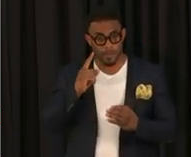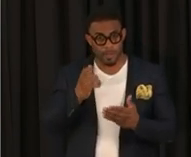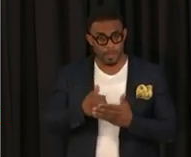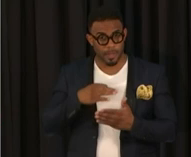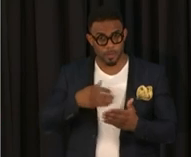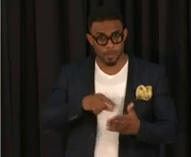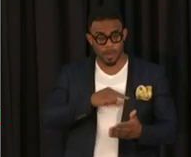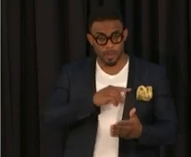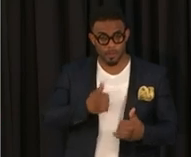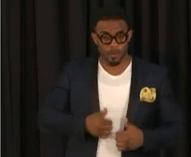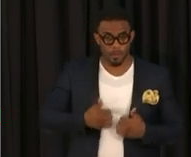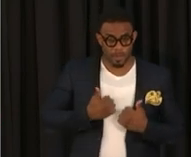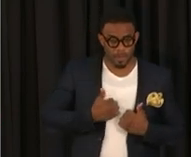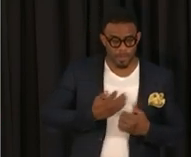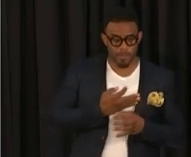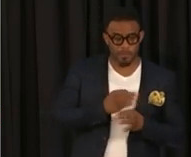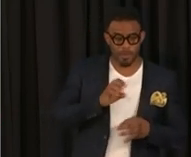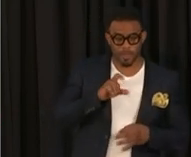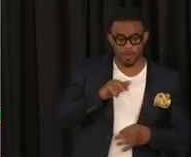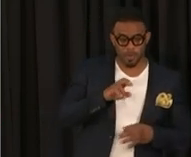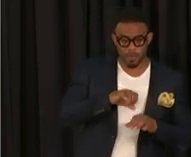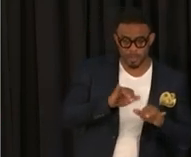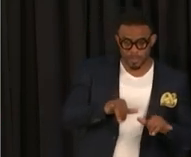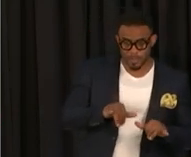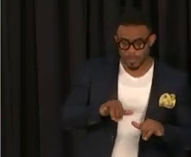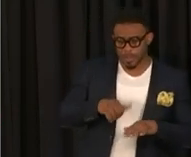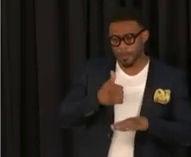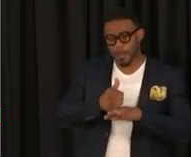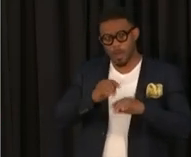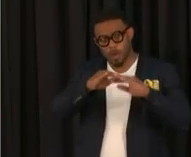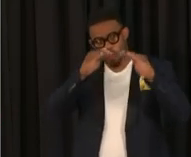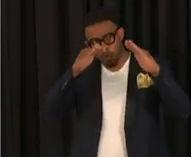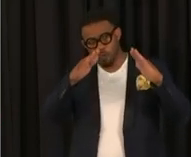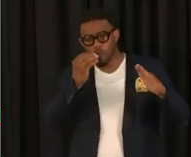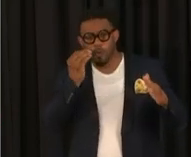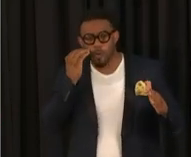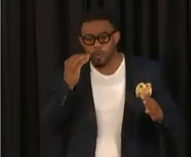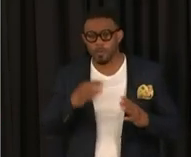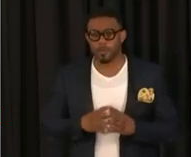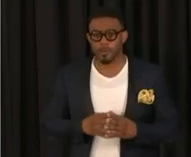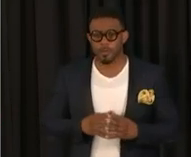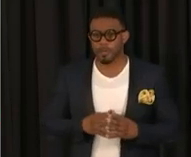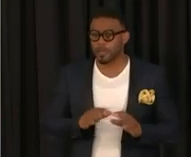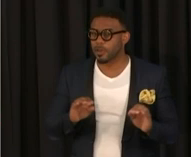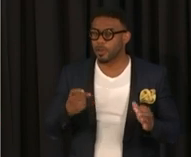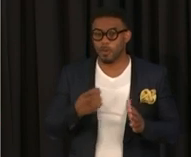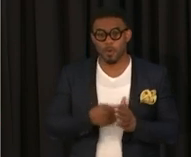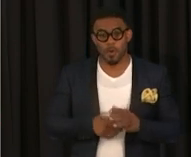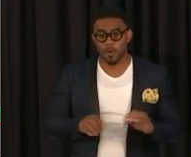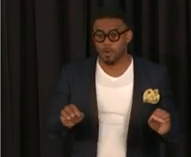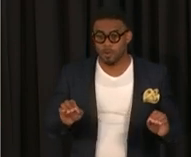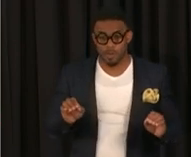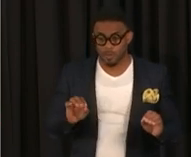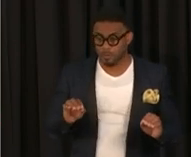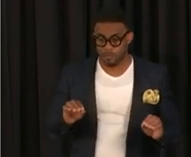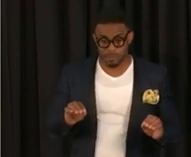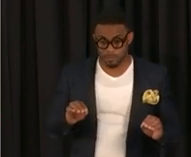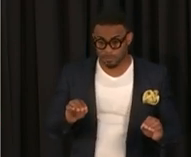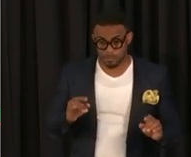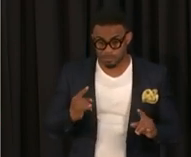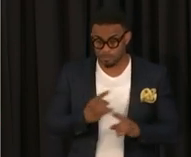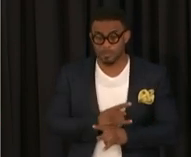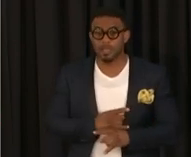for income-qualified residents free solar systems mounted on the roof of the home at no cost whatsoever and no